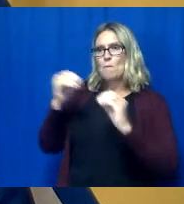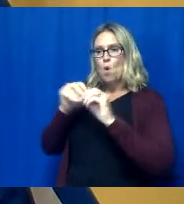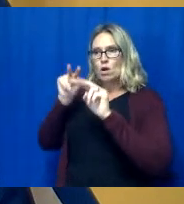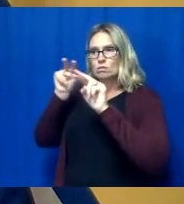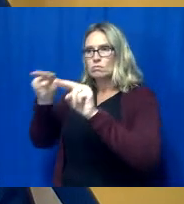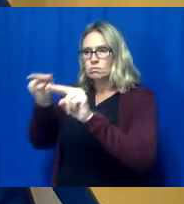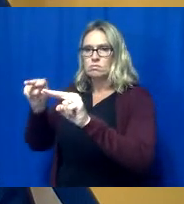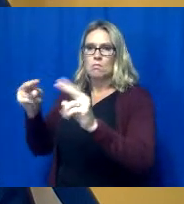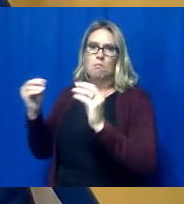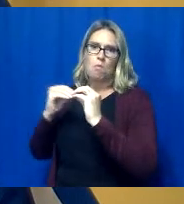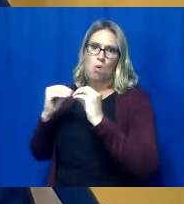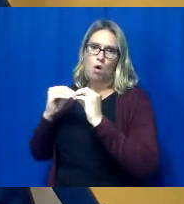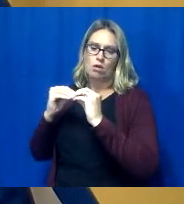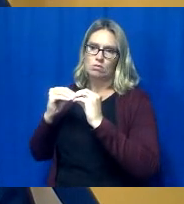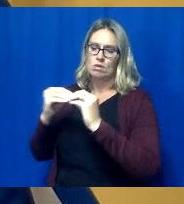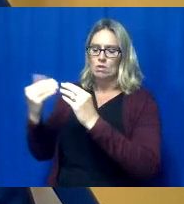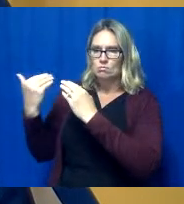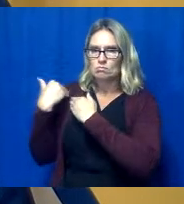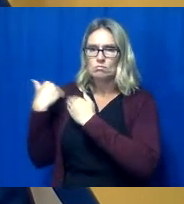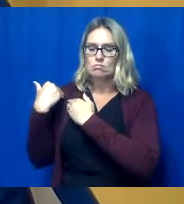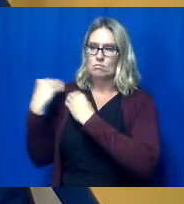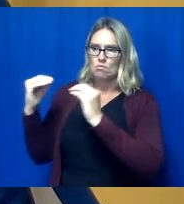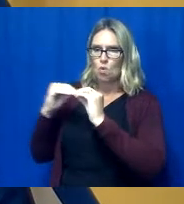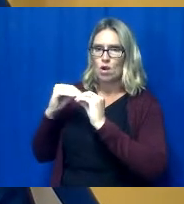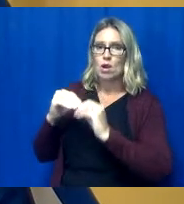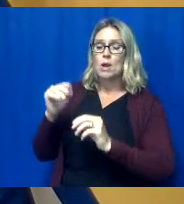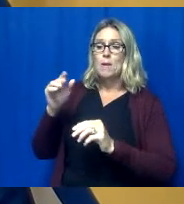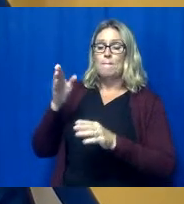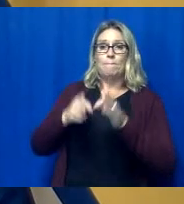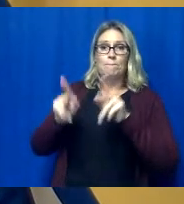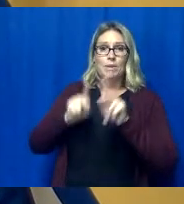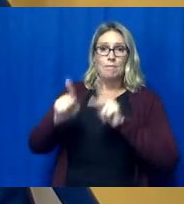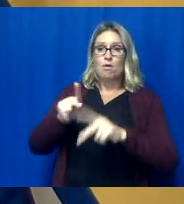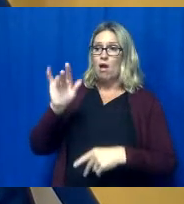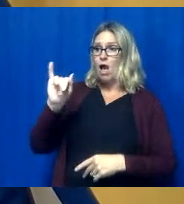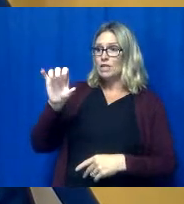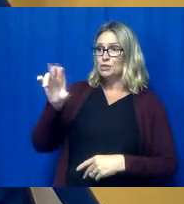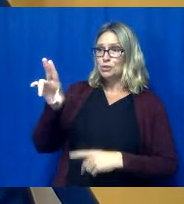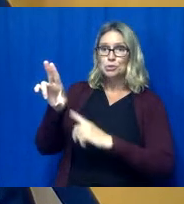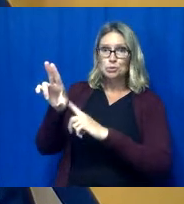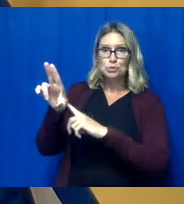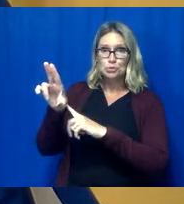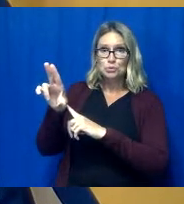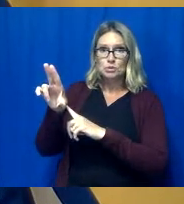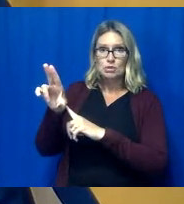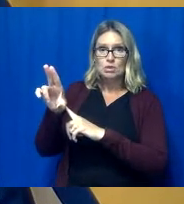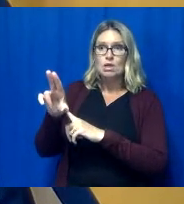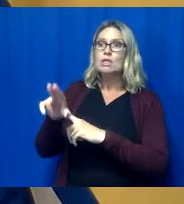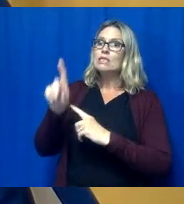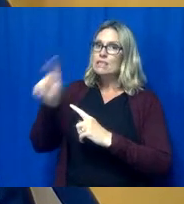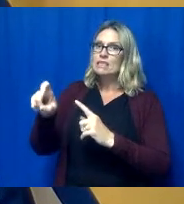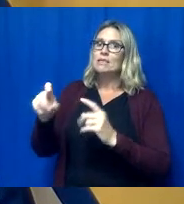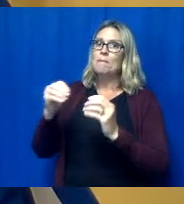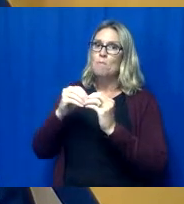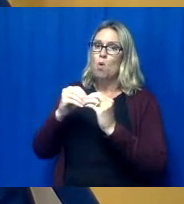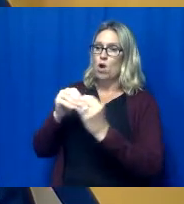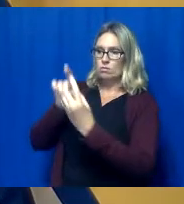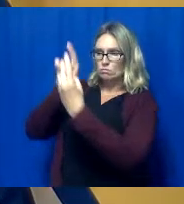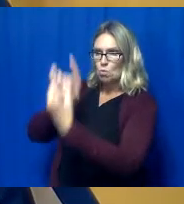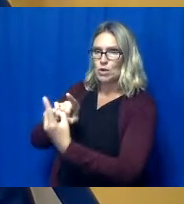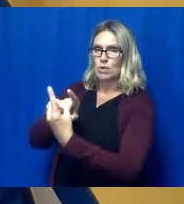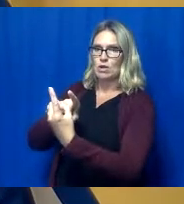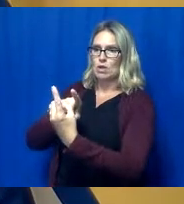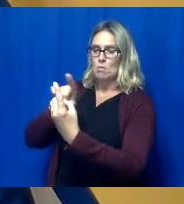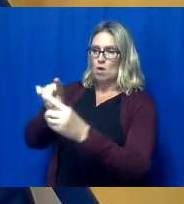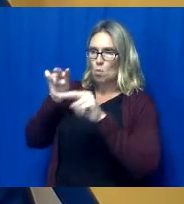illnesses. A patient in the ICU with COVID-19 often requires one-on-one